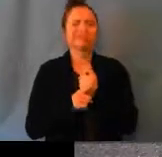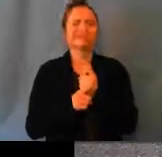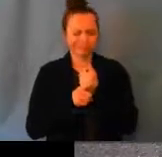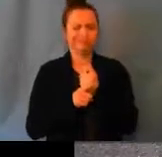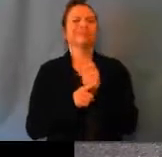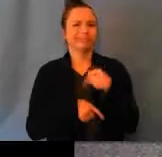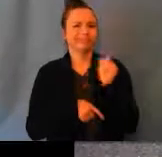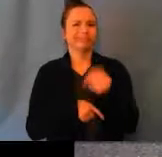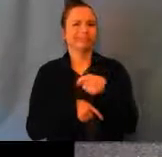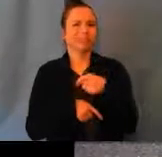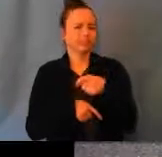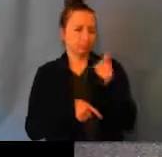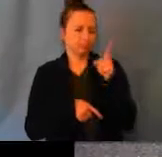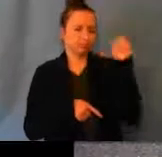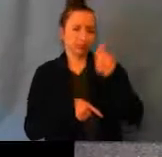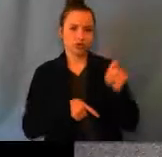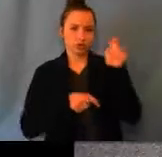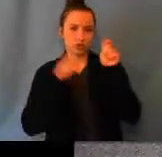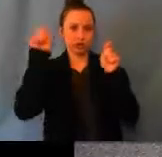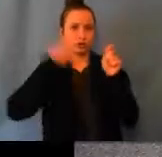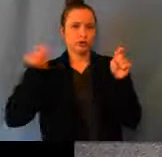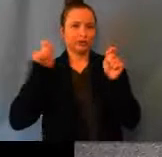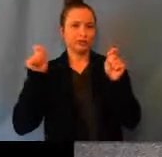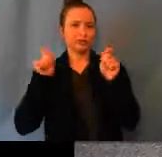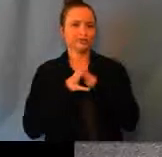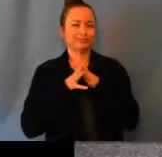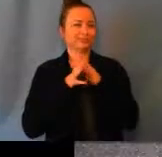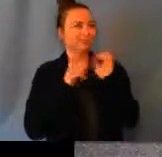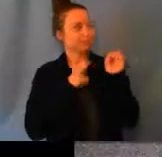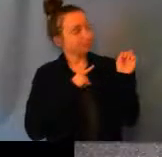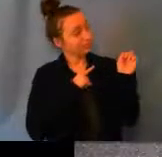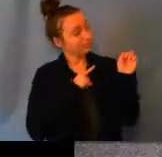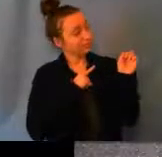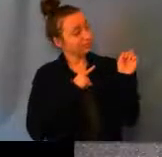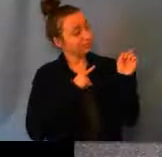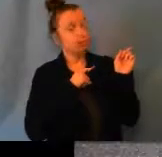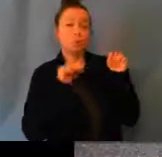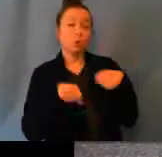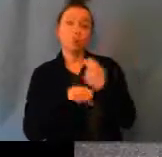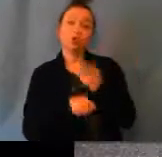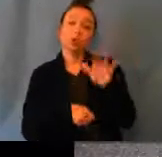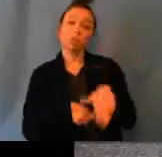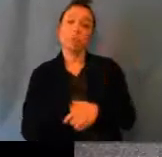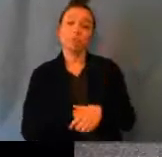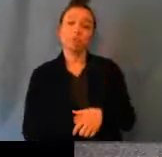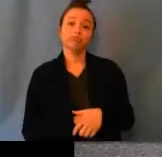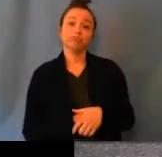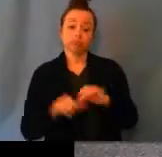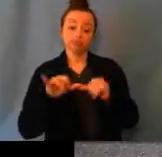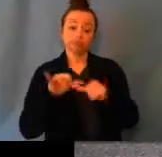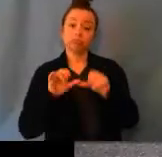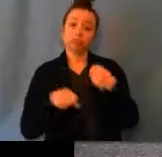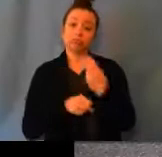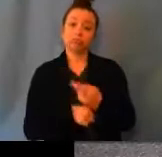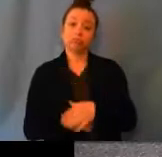circle the block and the paper clip because we know Both of those are good tools to use to